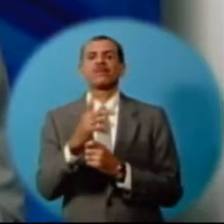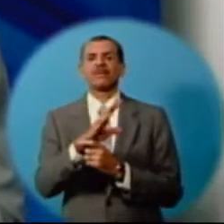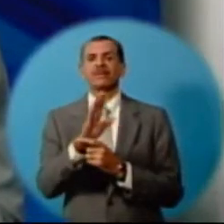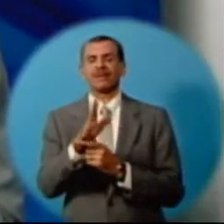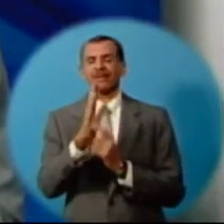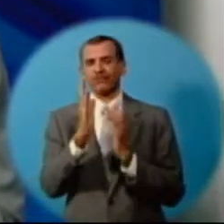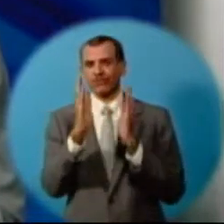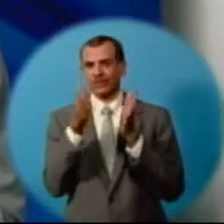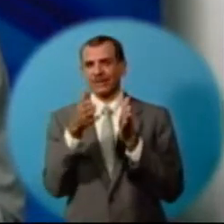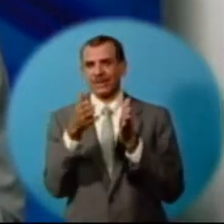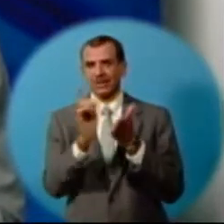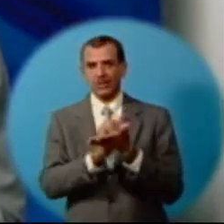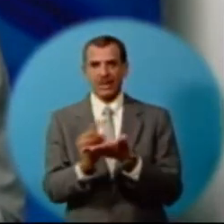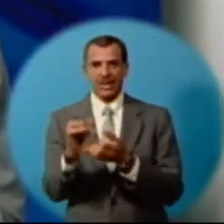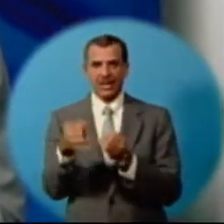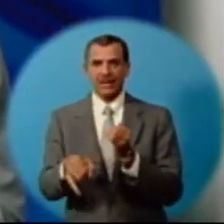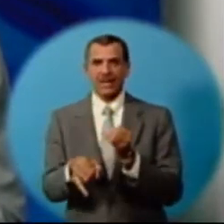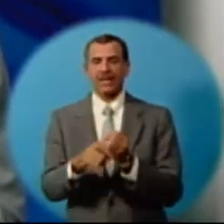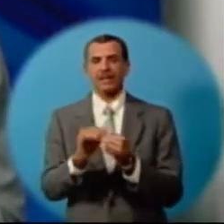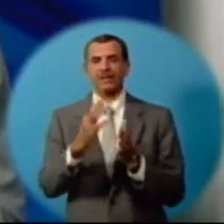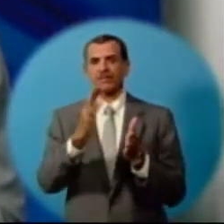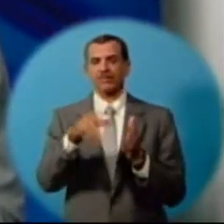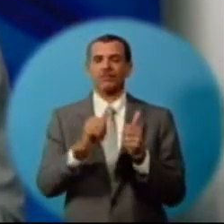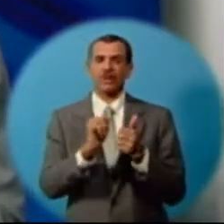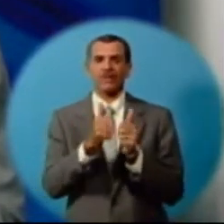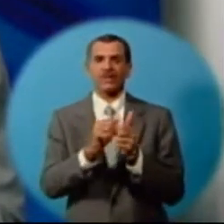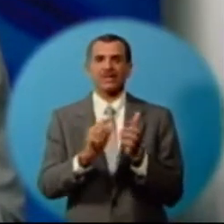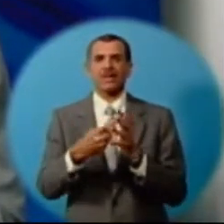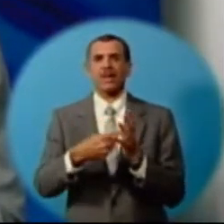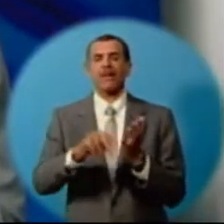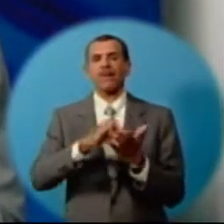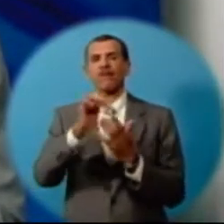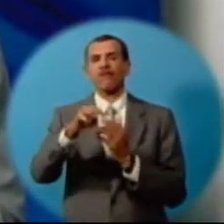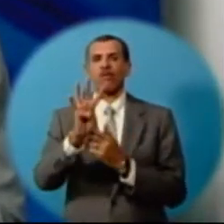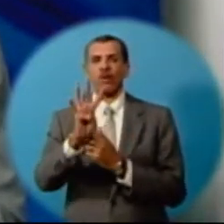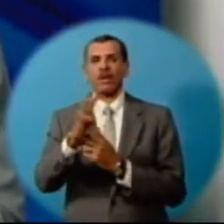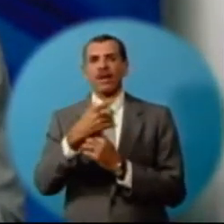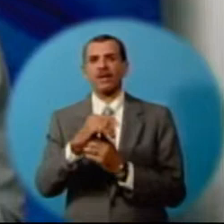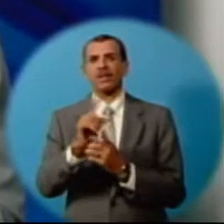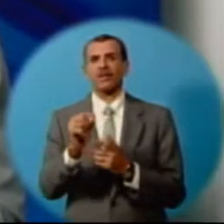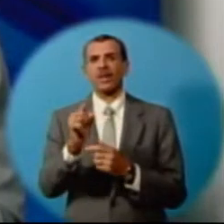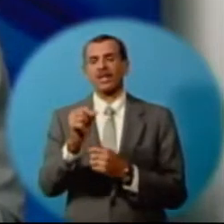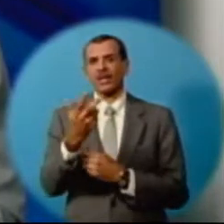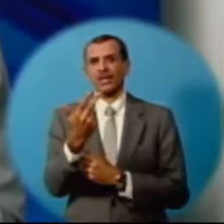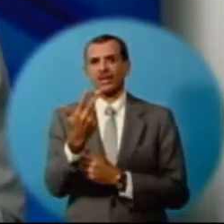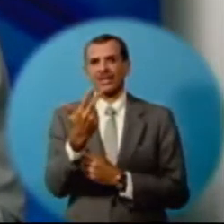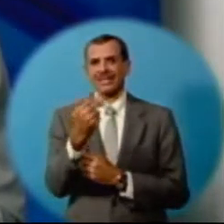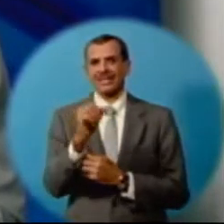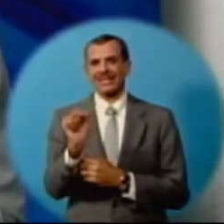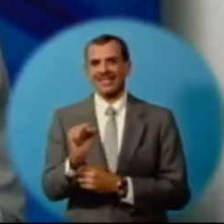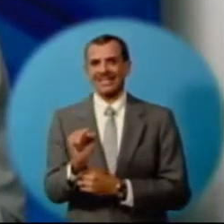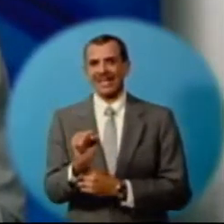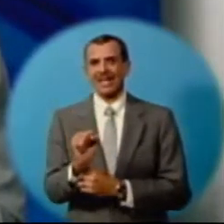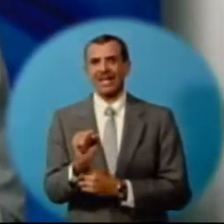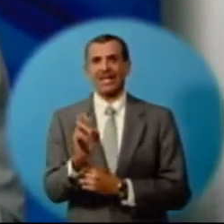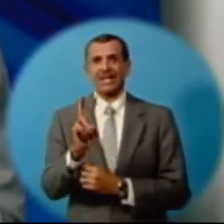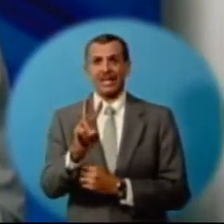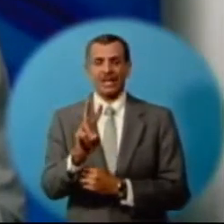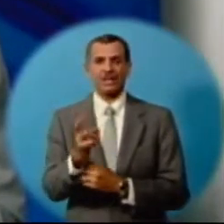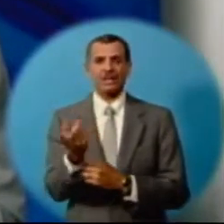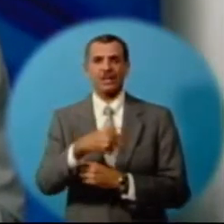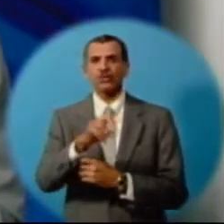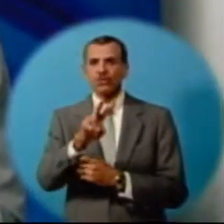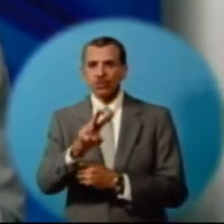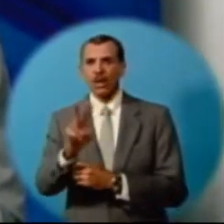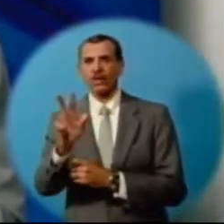this weekend. These rescheduled matches started back on May 4th at the beginning of the 2013 season, but days 2 and 3 set for